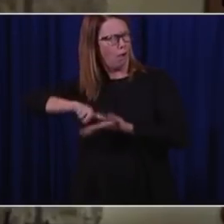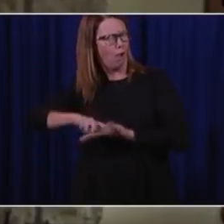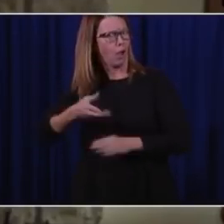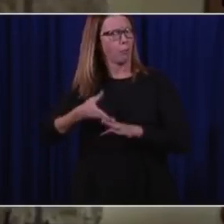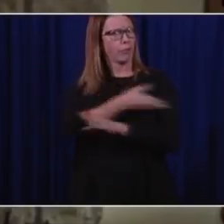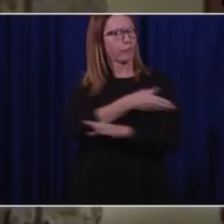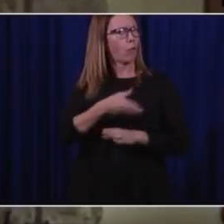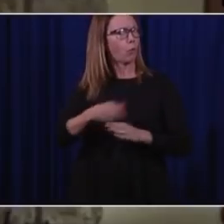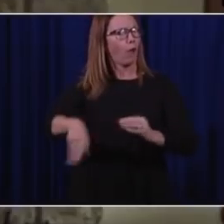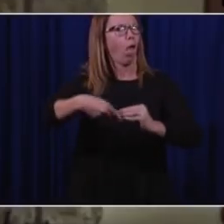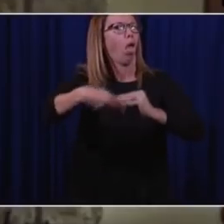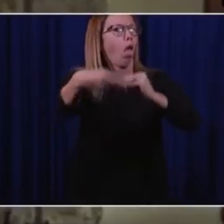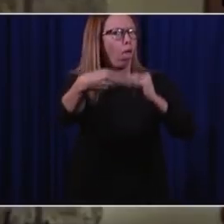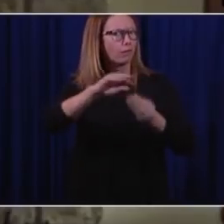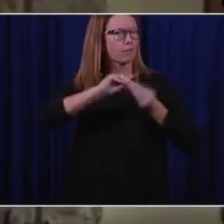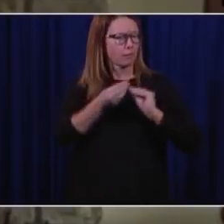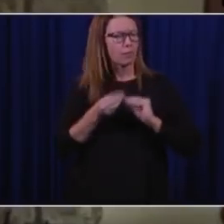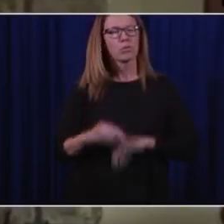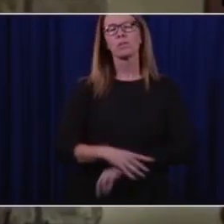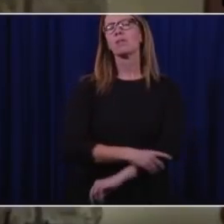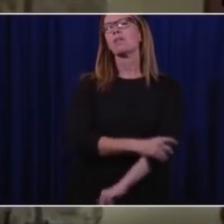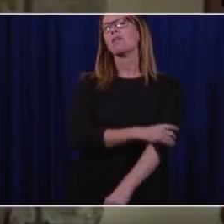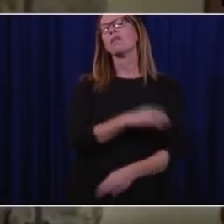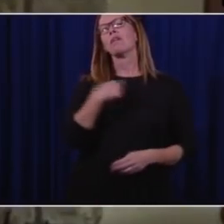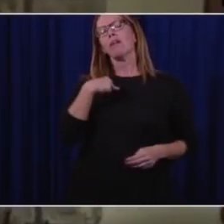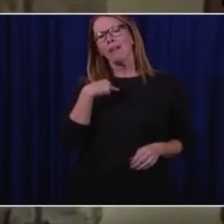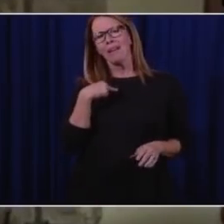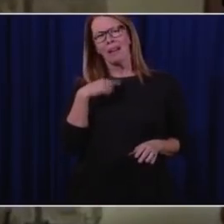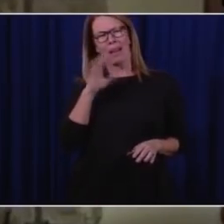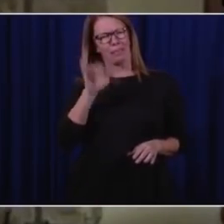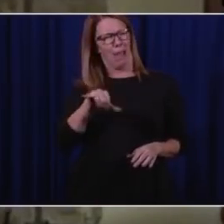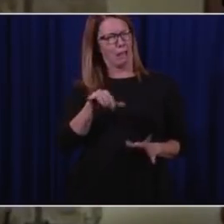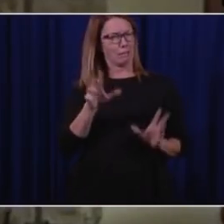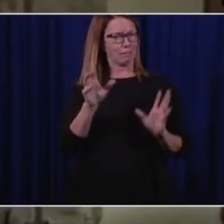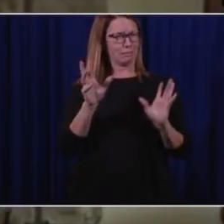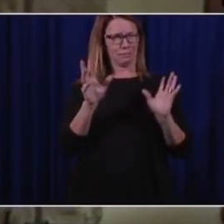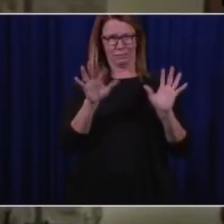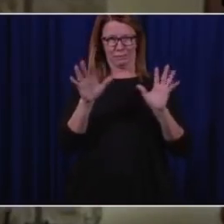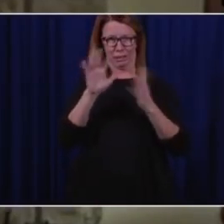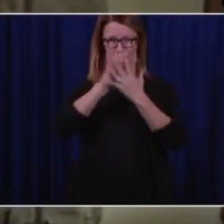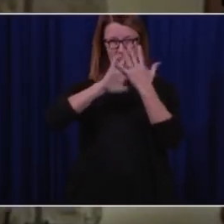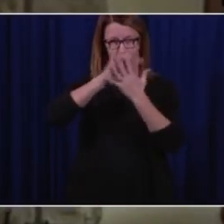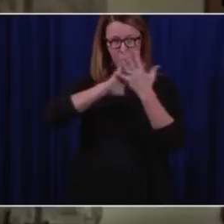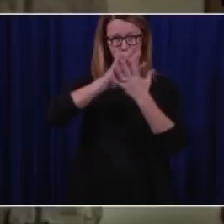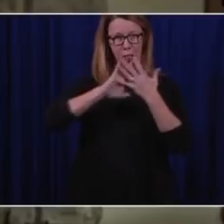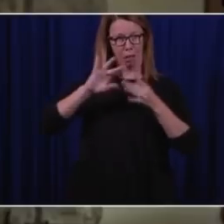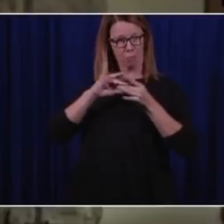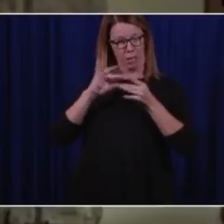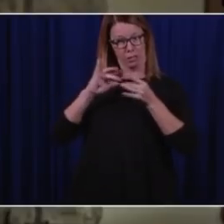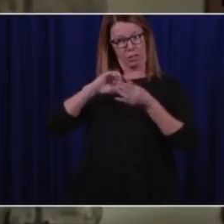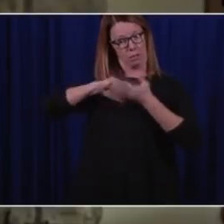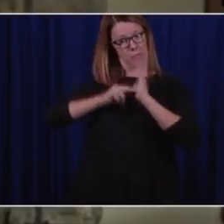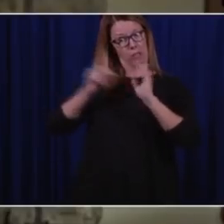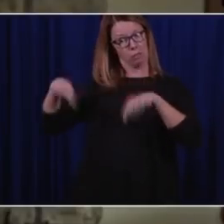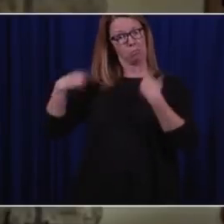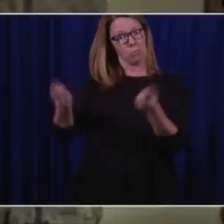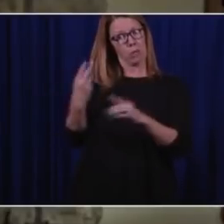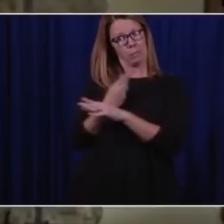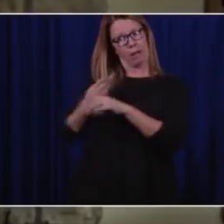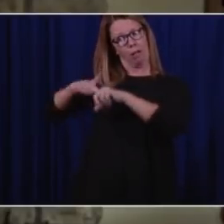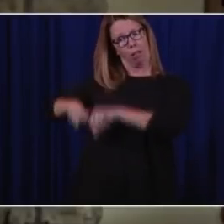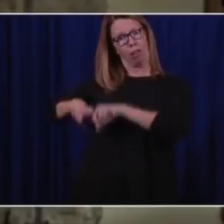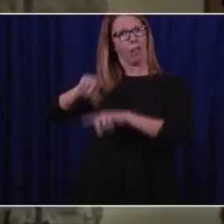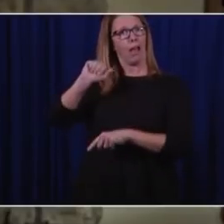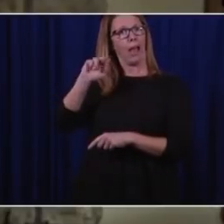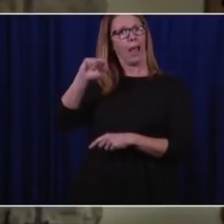we add to our rolls. Doesn't this send sort of a weird message that We've been using the antigen test for quite a while. We